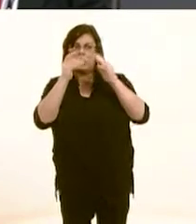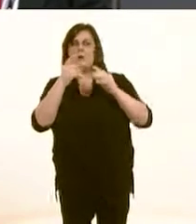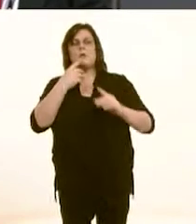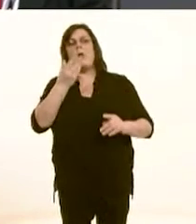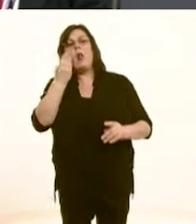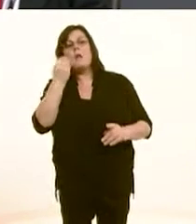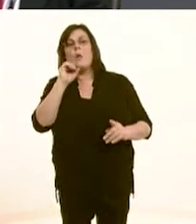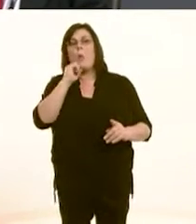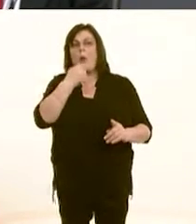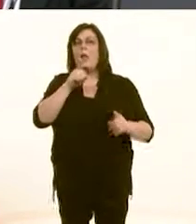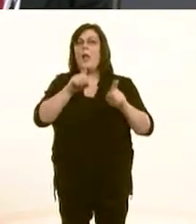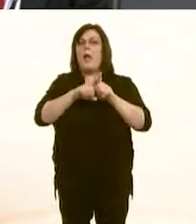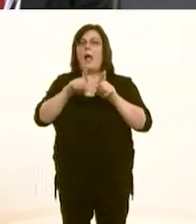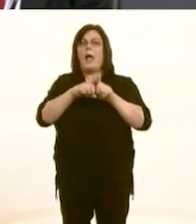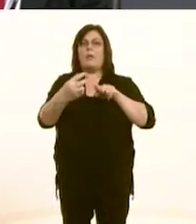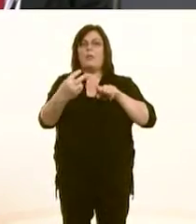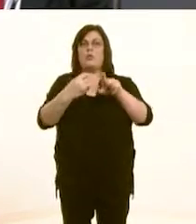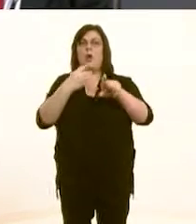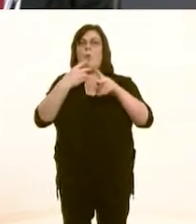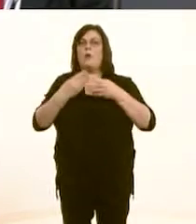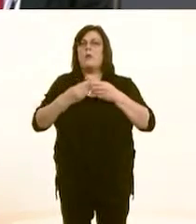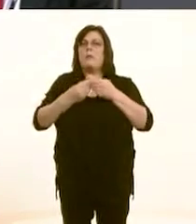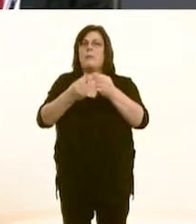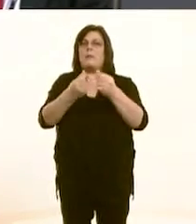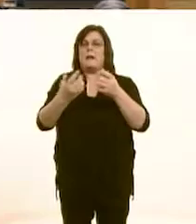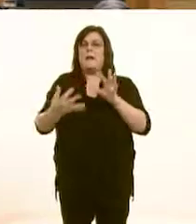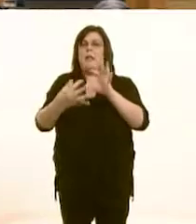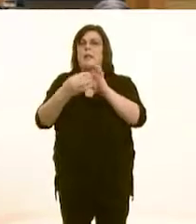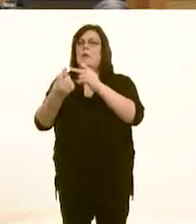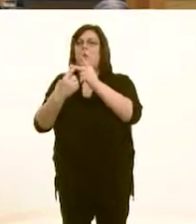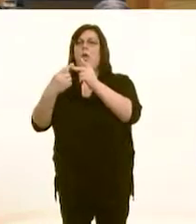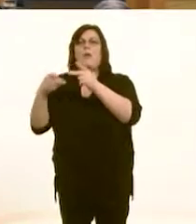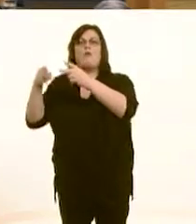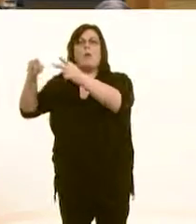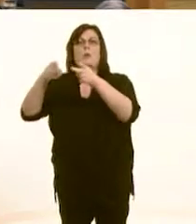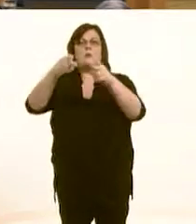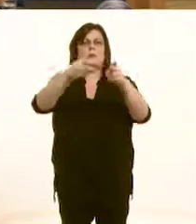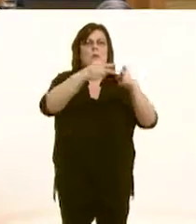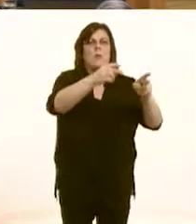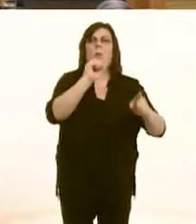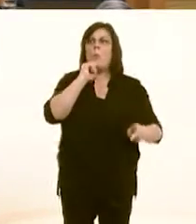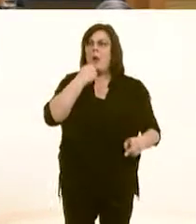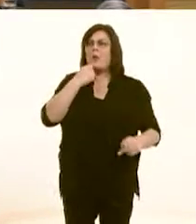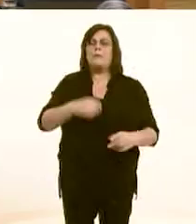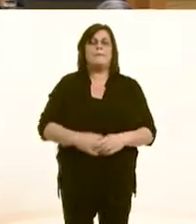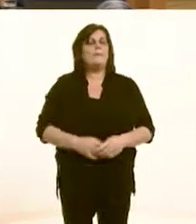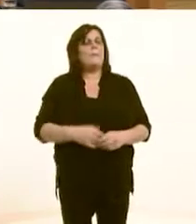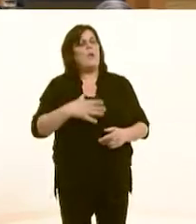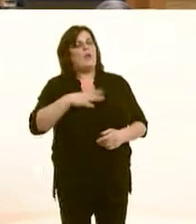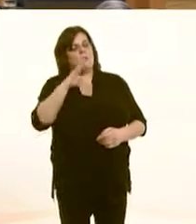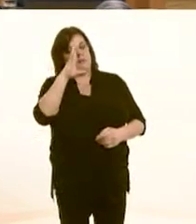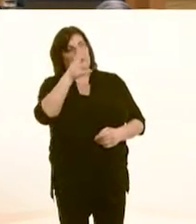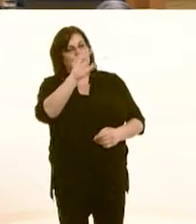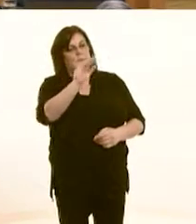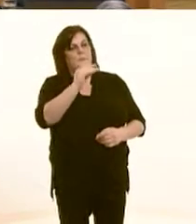road seamlessly connects with wider transport networks? I can give assurance to my friend the member for Cynon Valley that there will